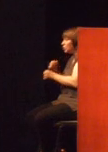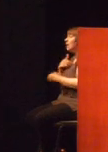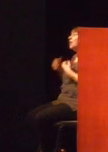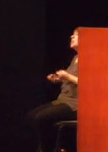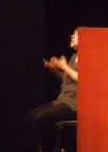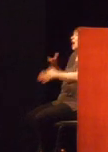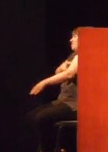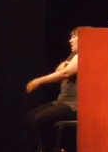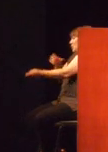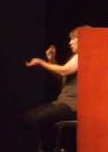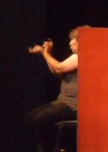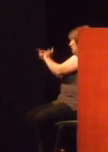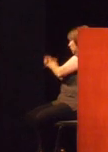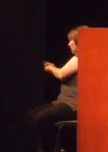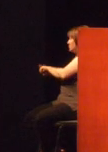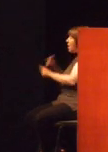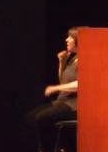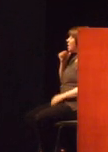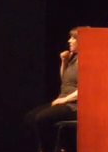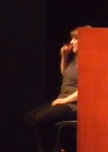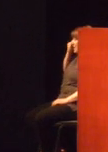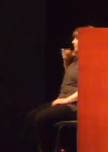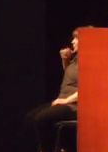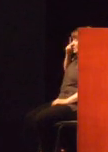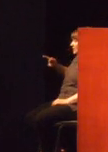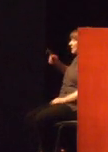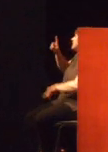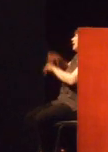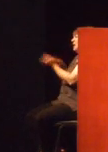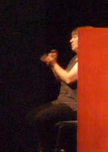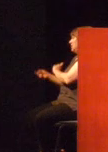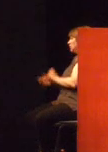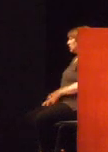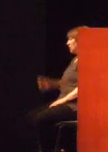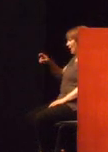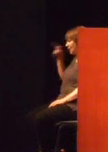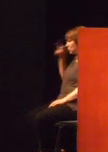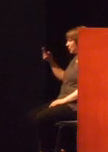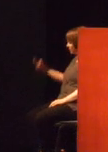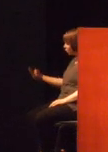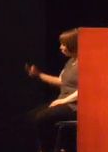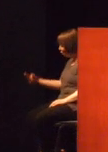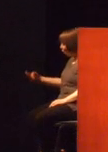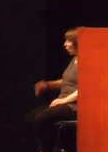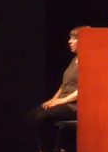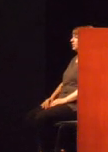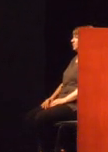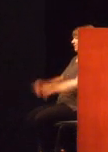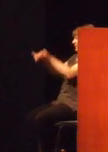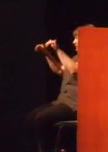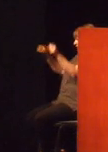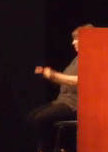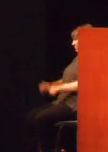change, but not if I don't see the ways that racism is historical and systemic. And so pseudo-independence, you're still